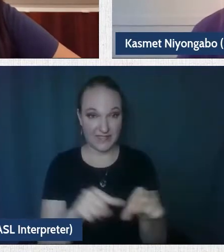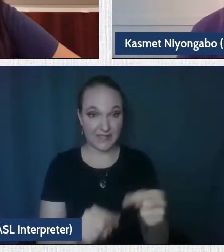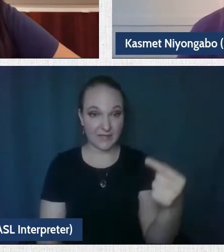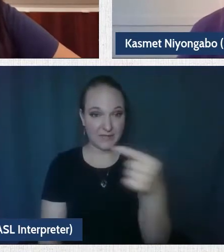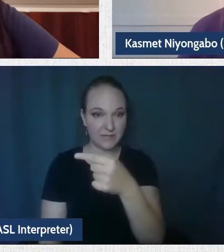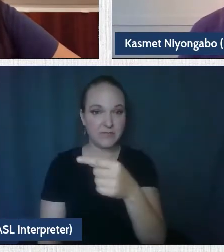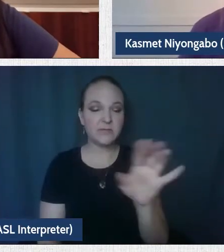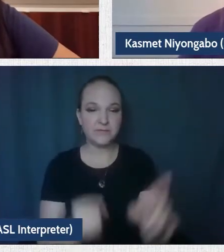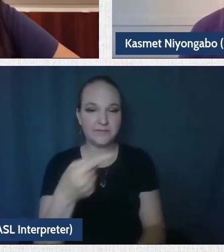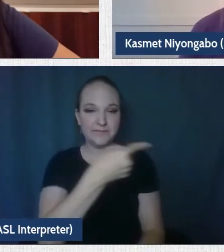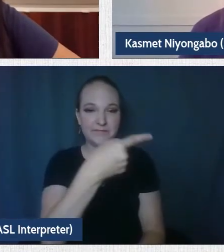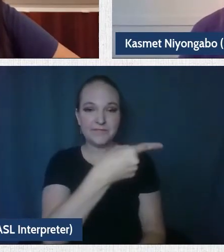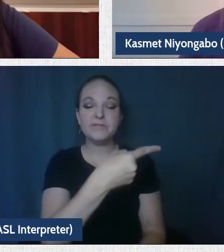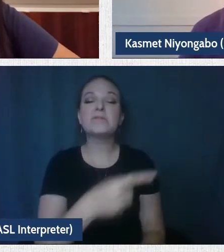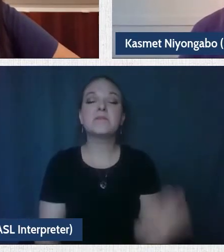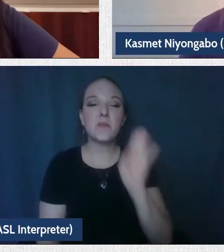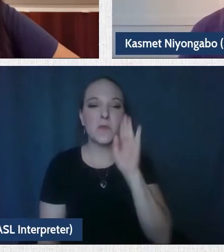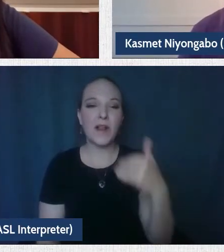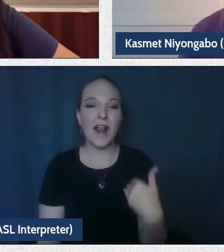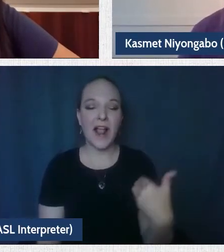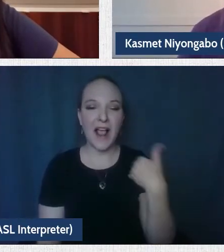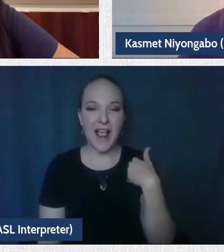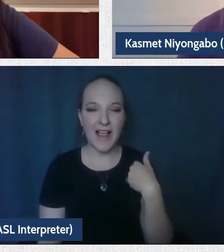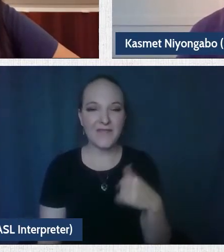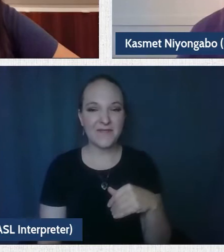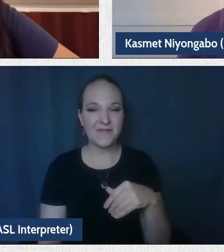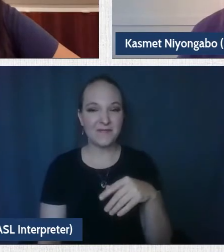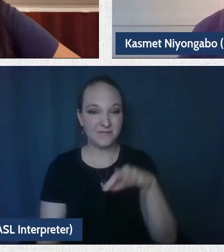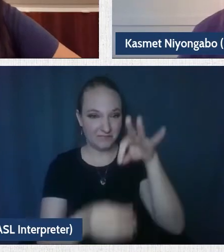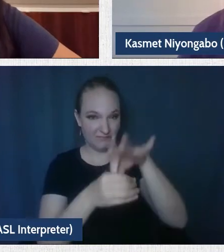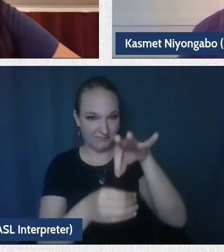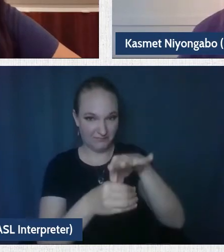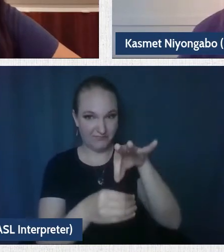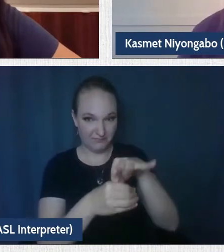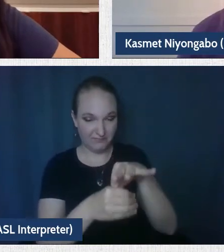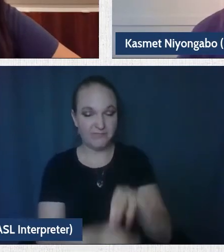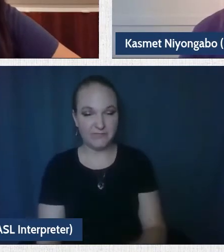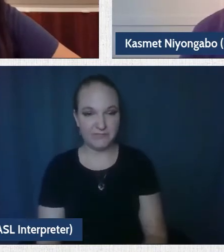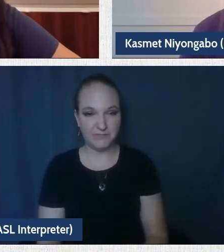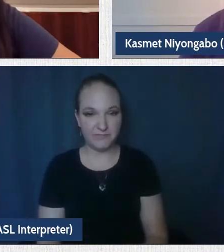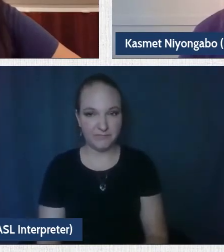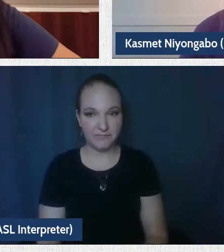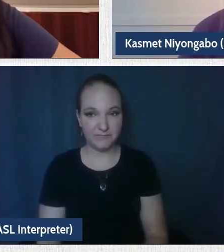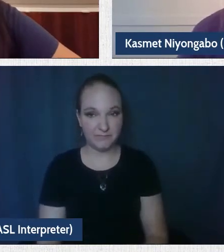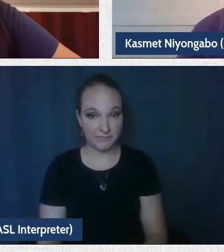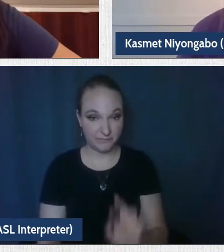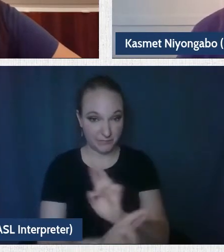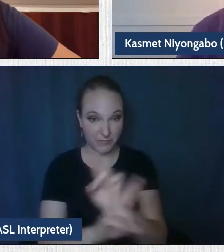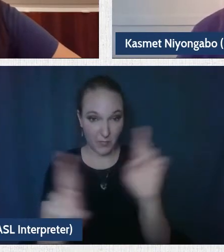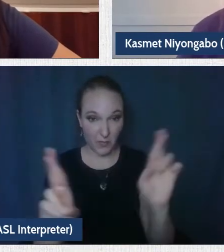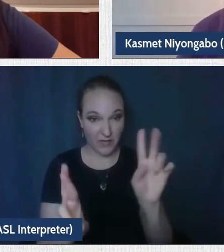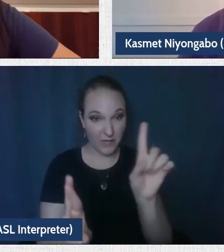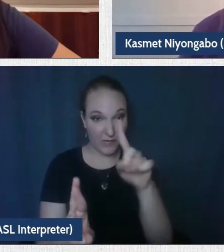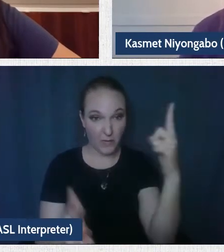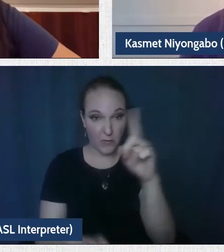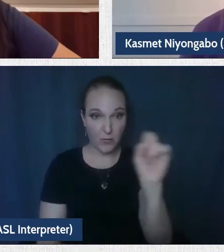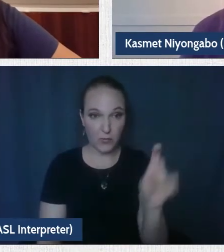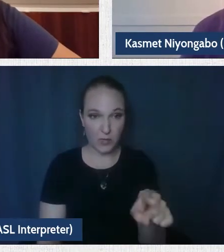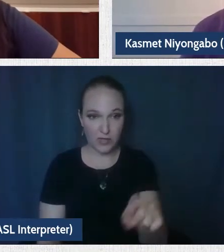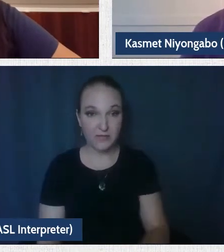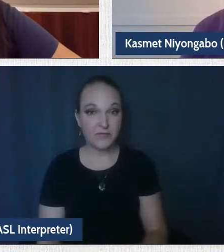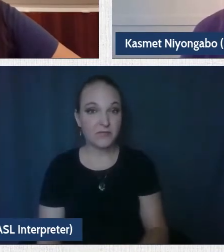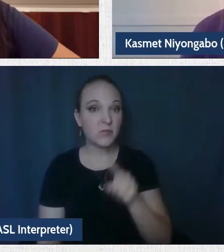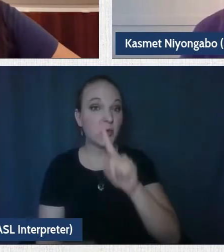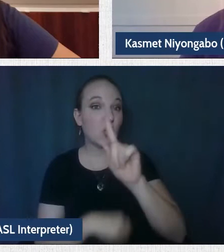And I'm going to read out the first poll question. So our first question is, what year did you